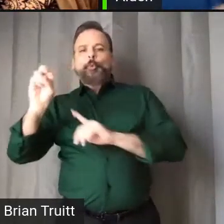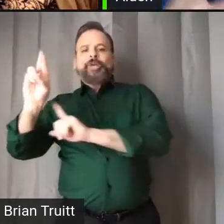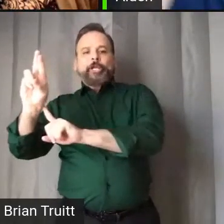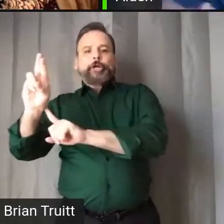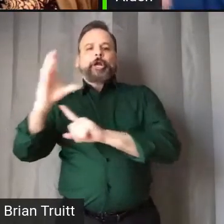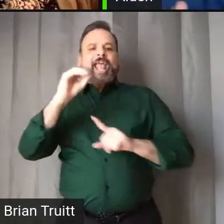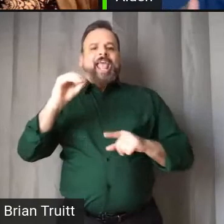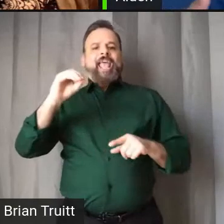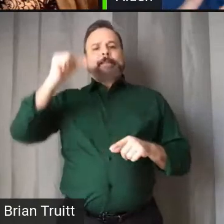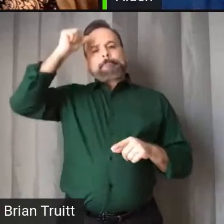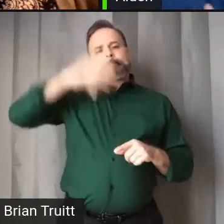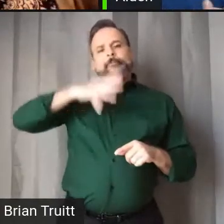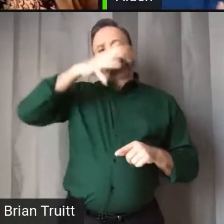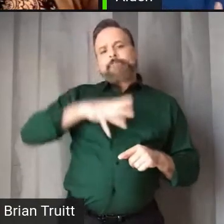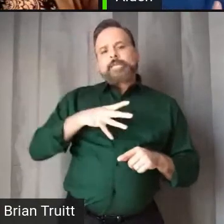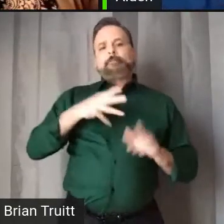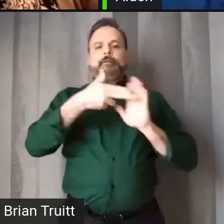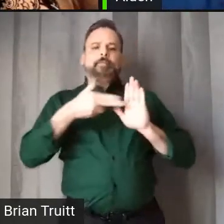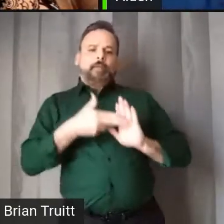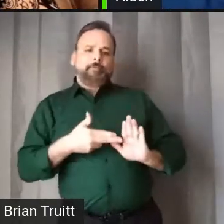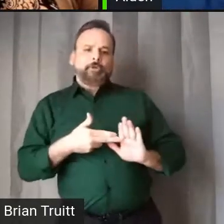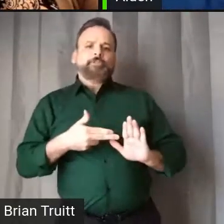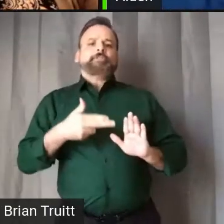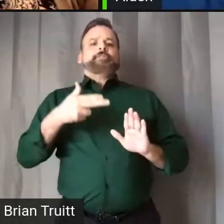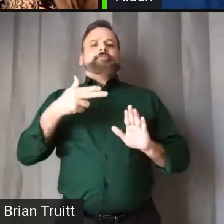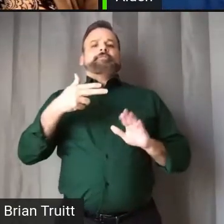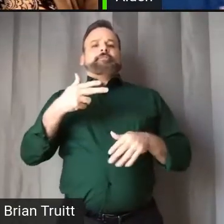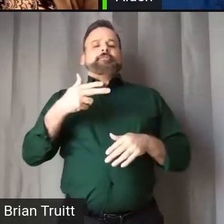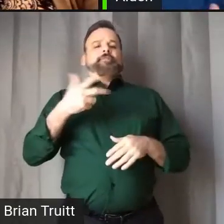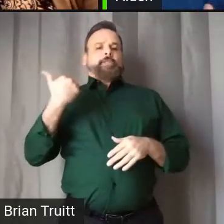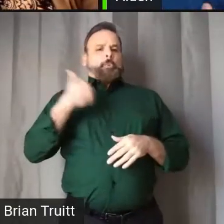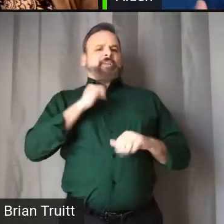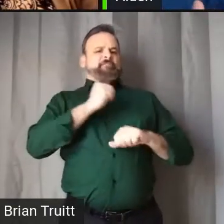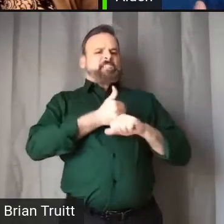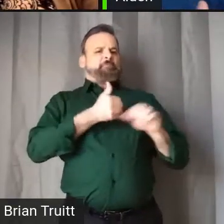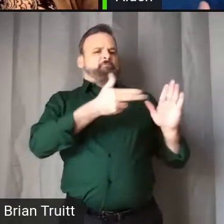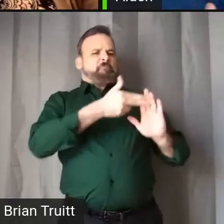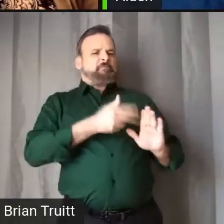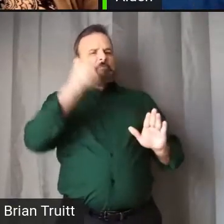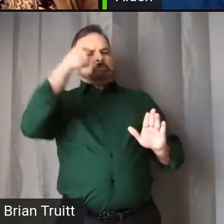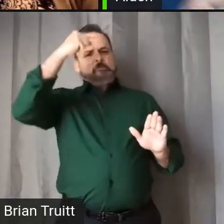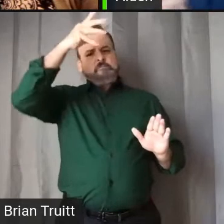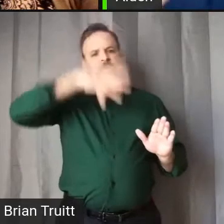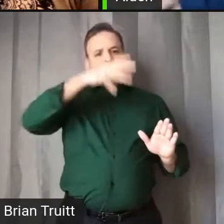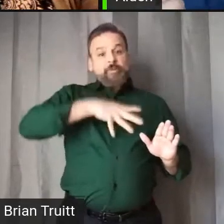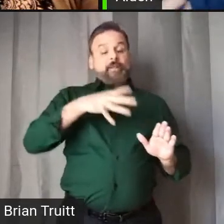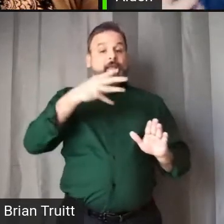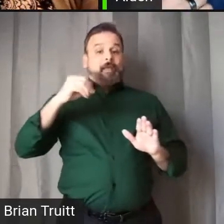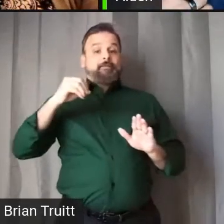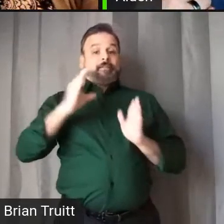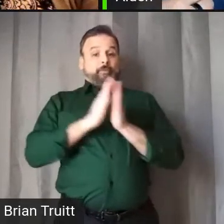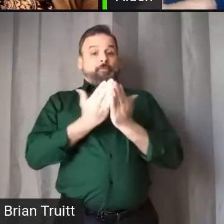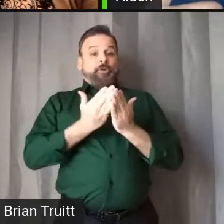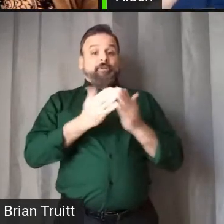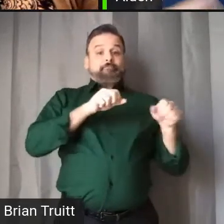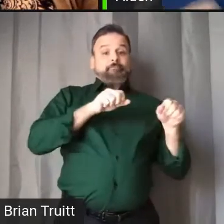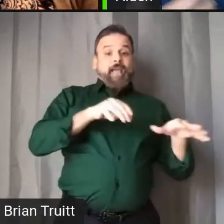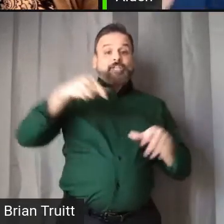and expectations that we put around that. In Cemetery Boys, like magic and queerness is trying